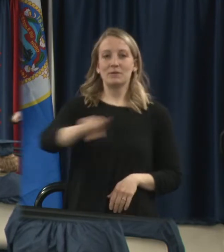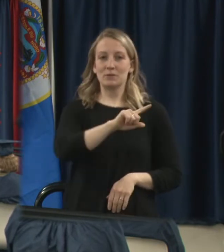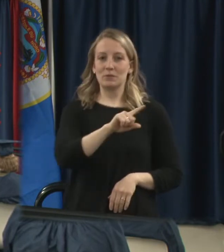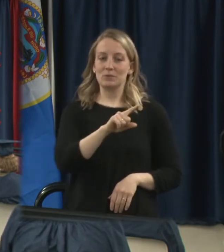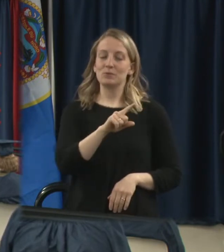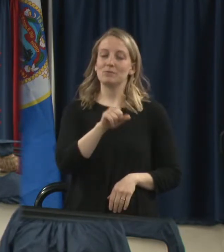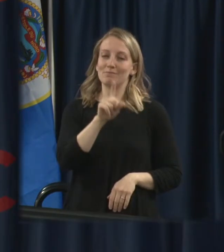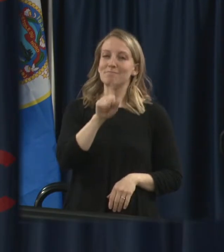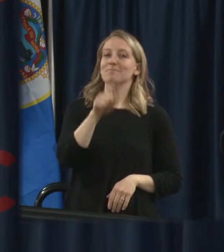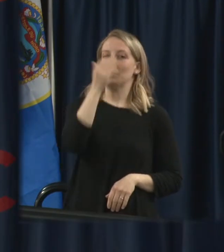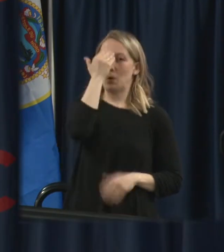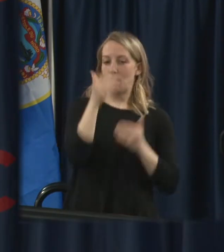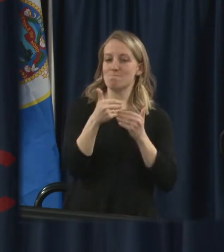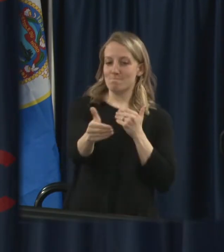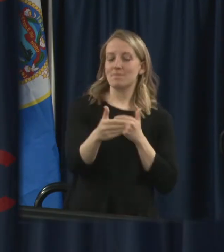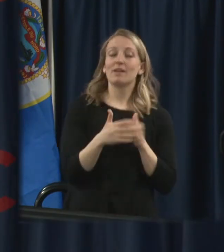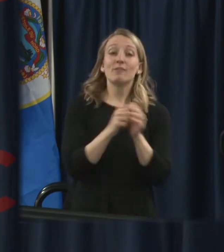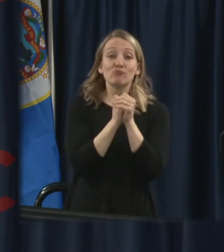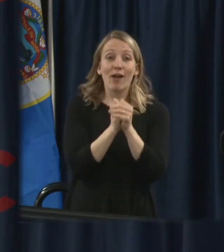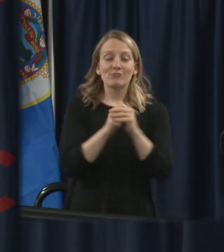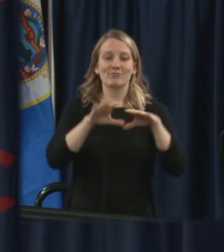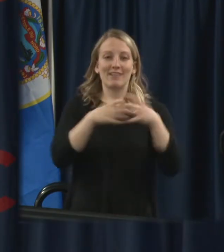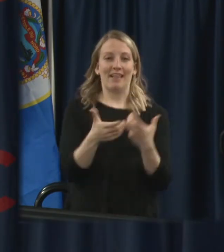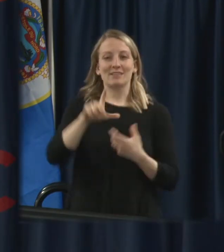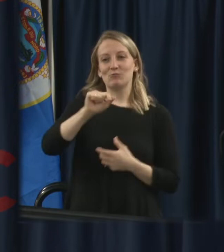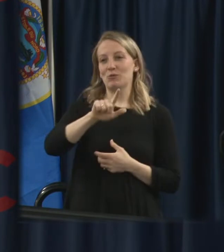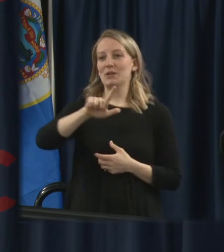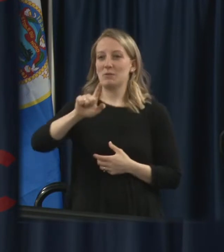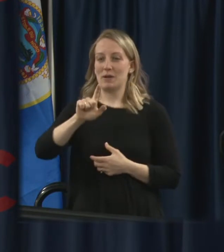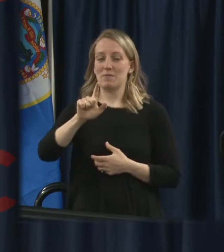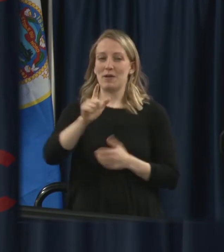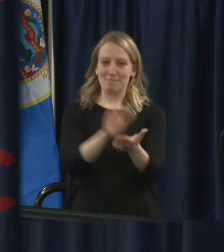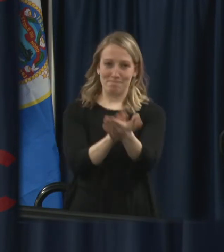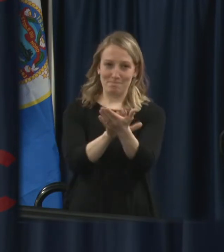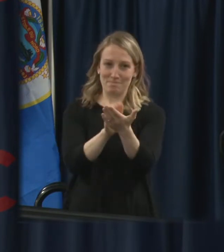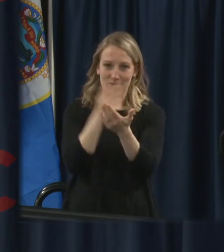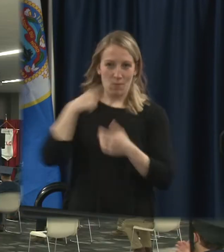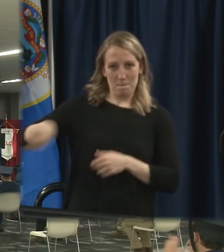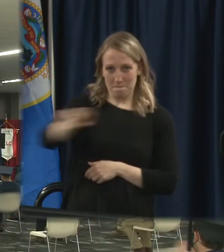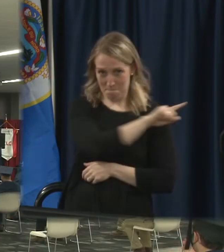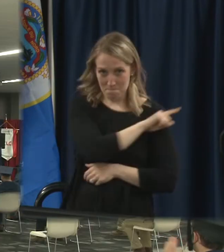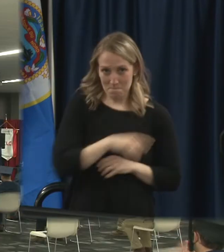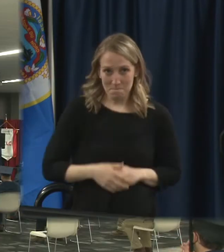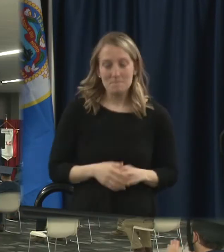always know that. Congratulations, class of 2021. Let's give them a big round of applause.